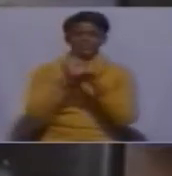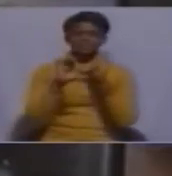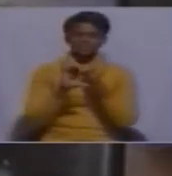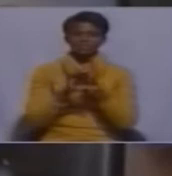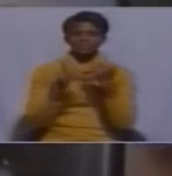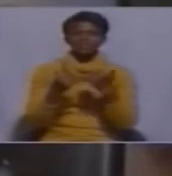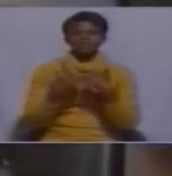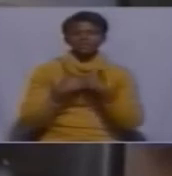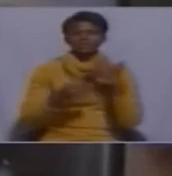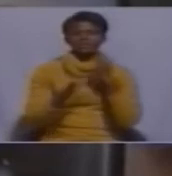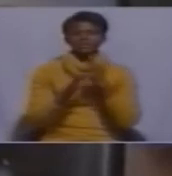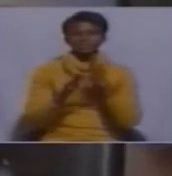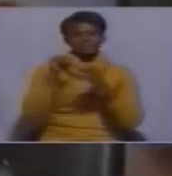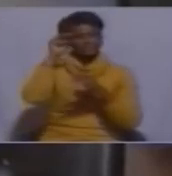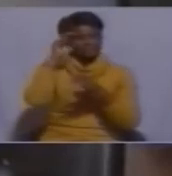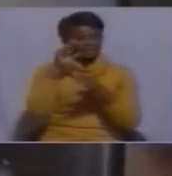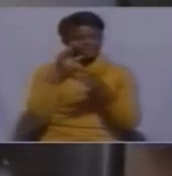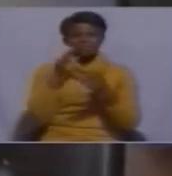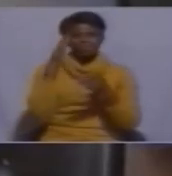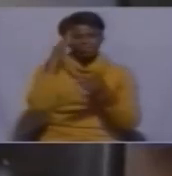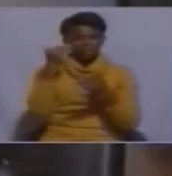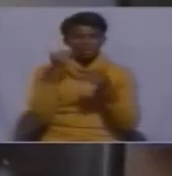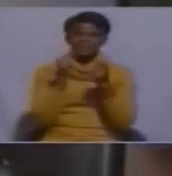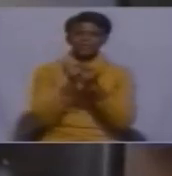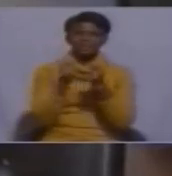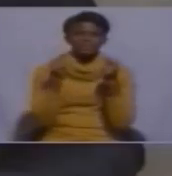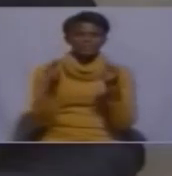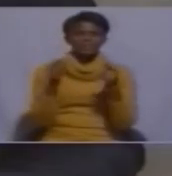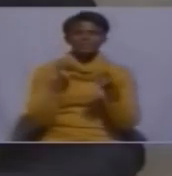deputy ministers. Why was this huge lacuna allowed to go through?